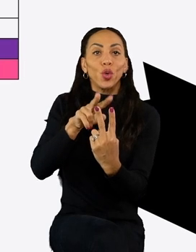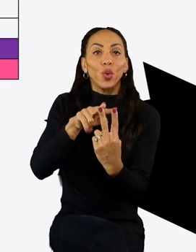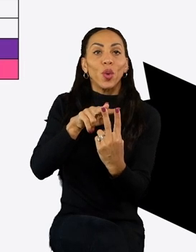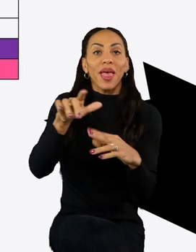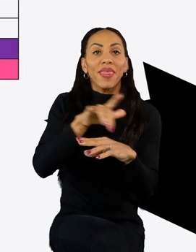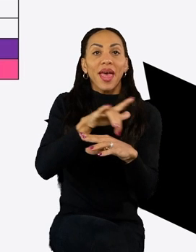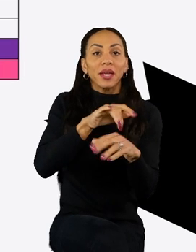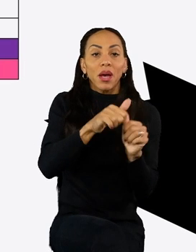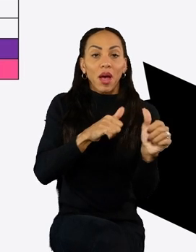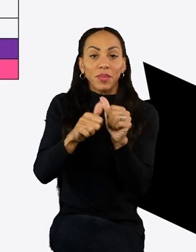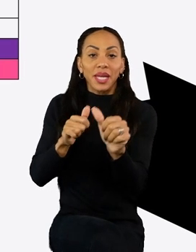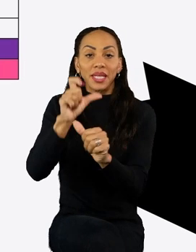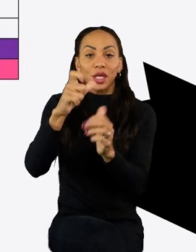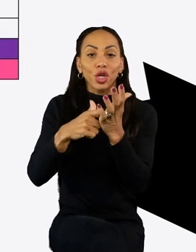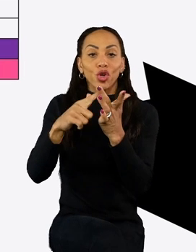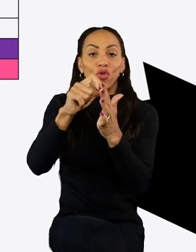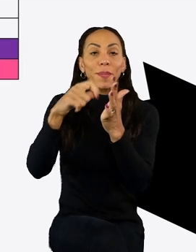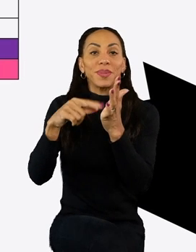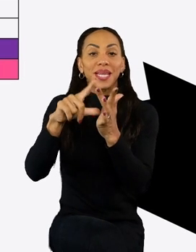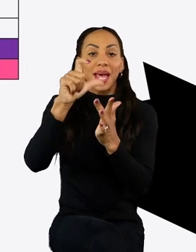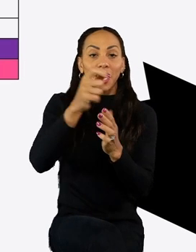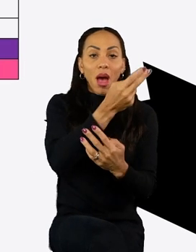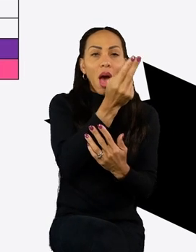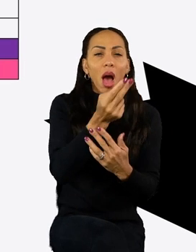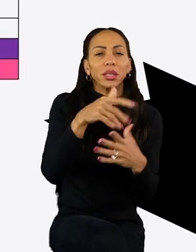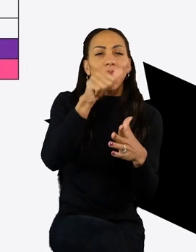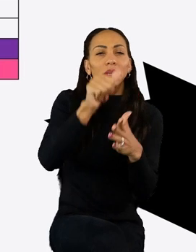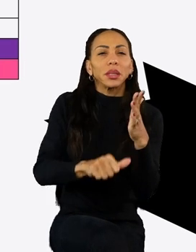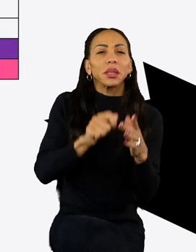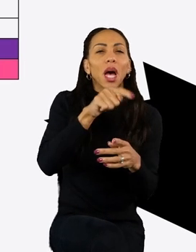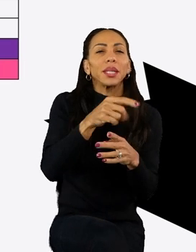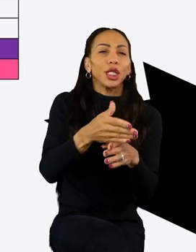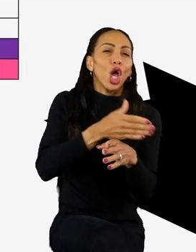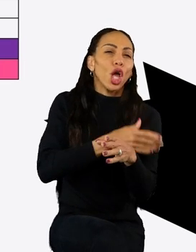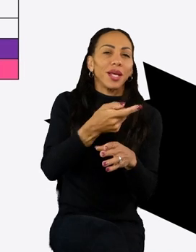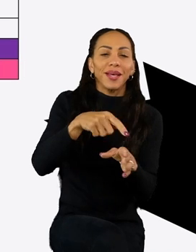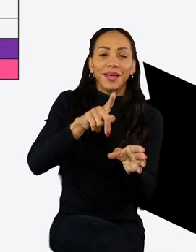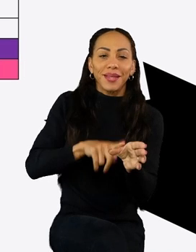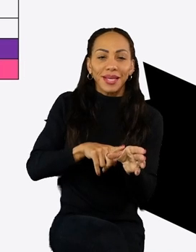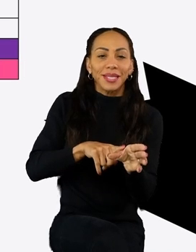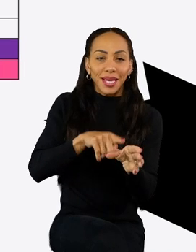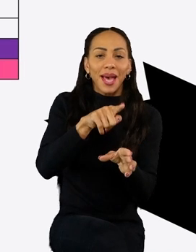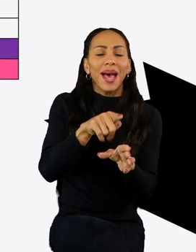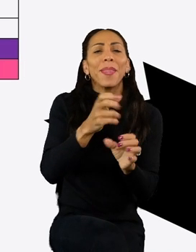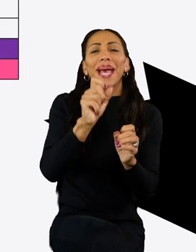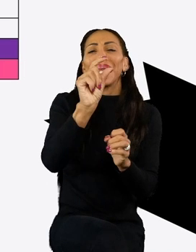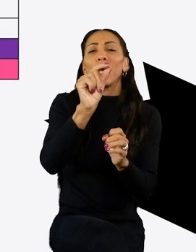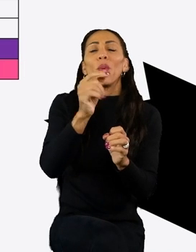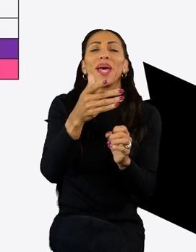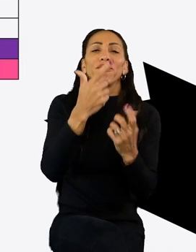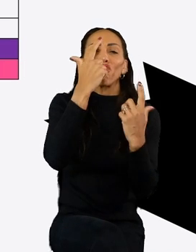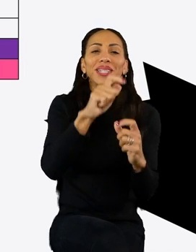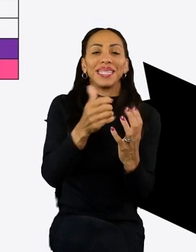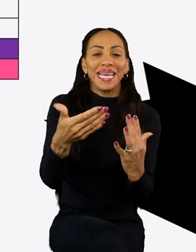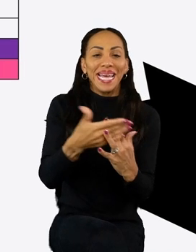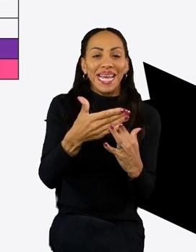theatre companies, Cryptic Arts, who started earlier this year. They're going to continue their residency. They had a slight sort of